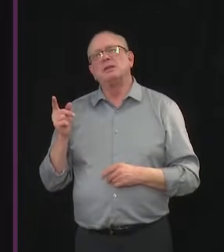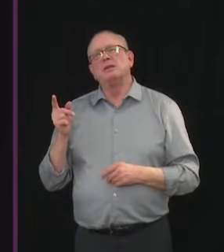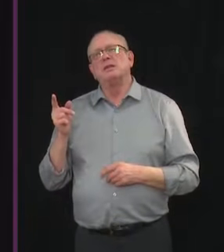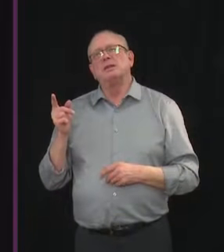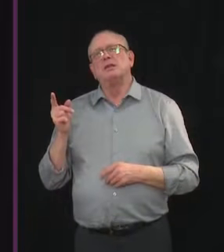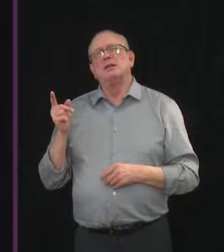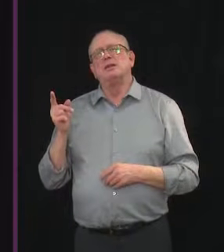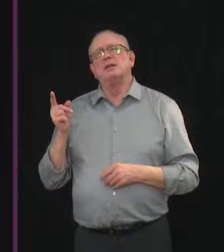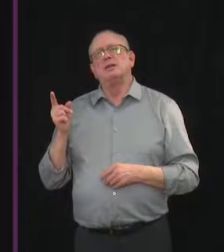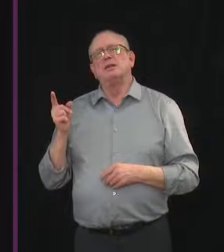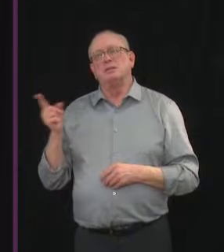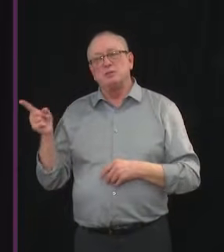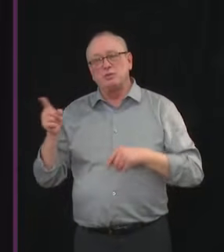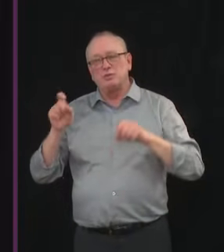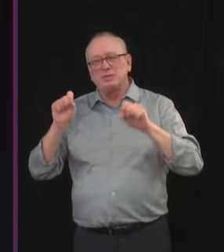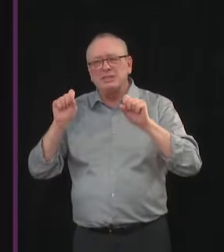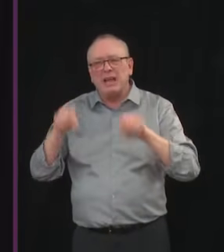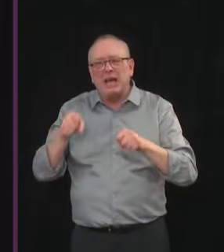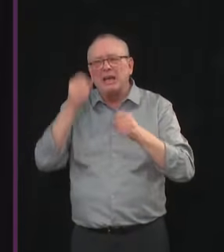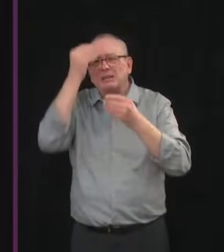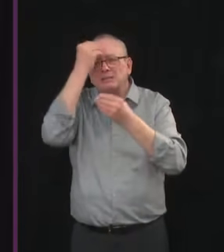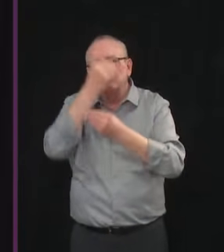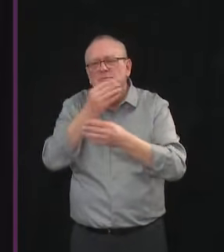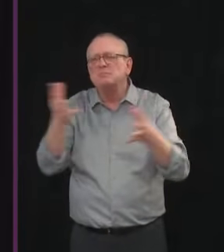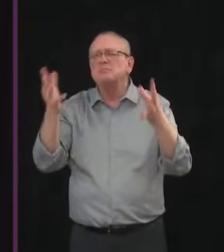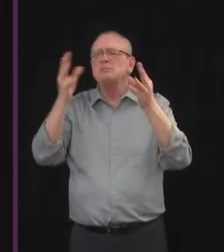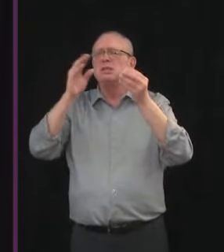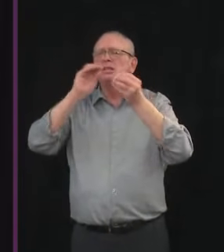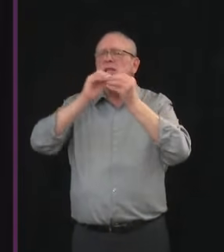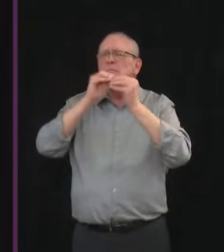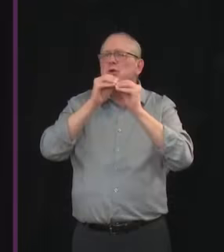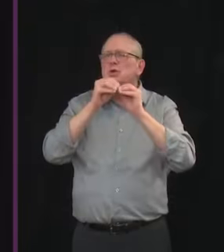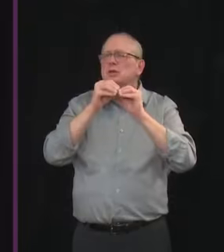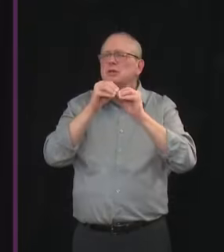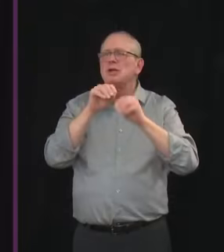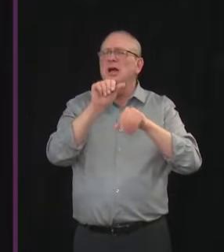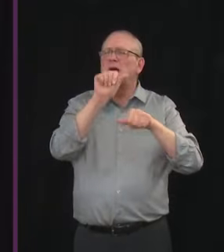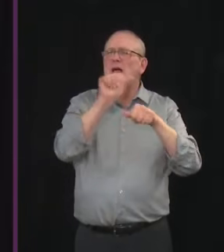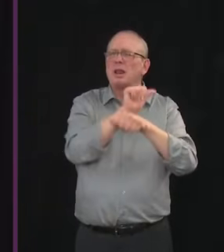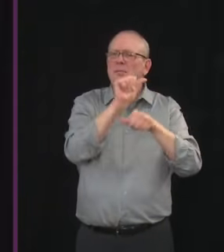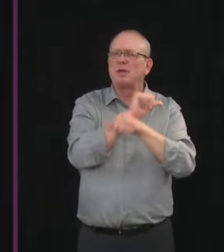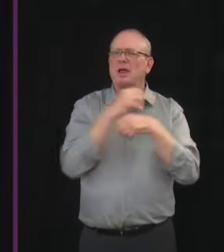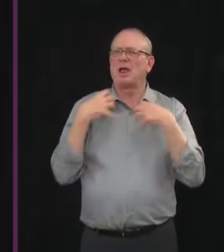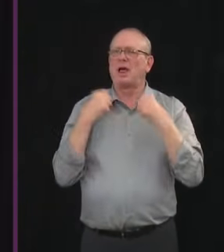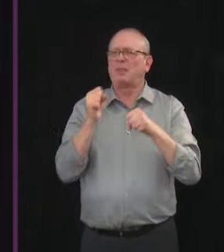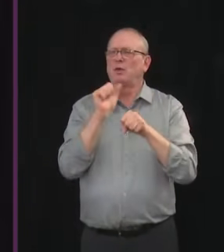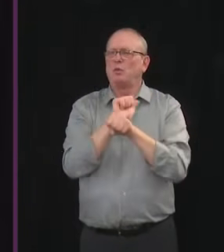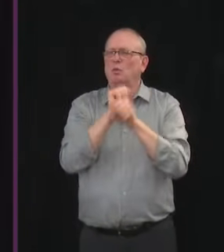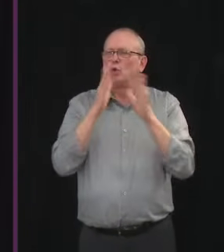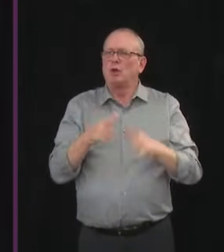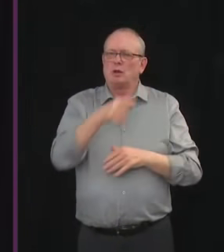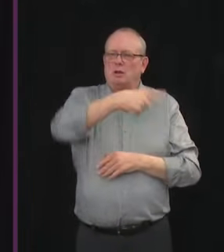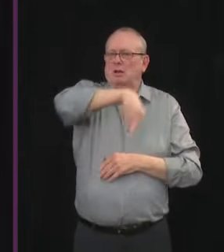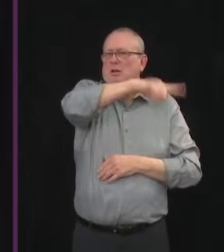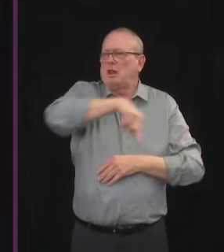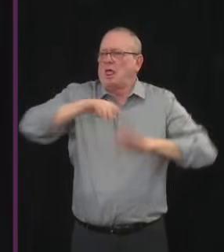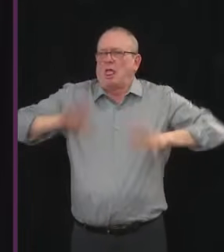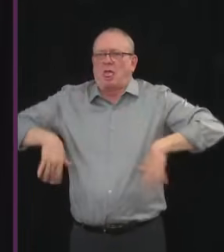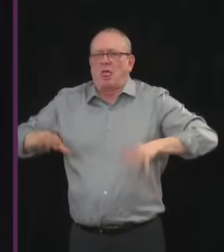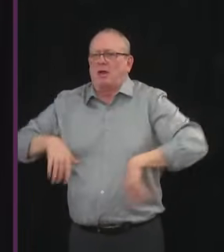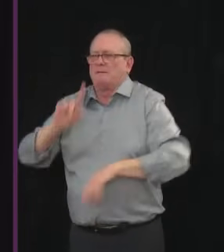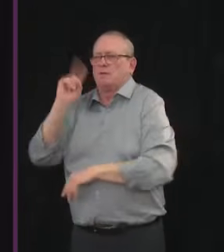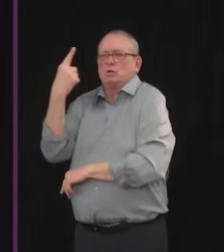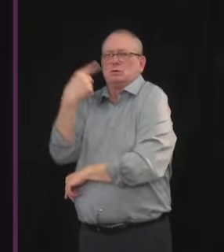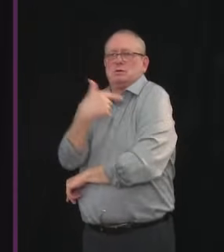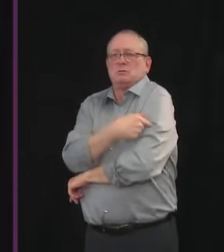to receive their first dose? I don't have that information at my fingertips, but we can take that offline and see if we have access to